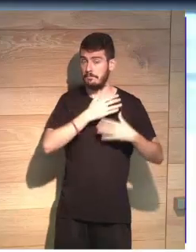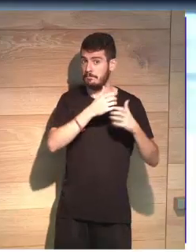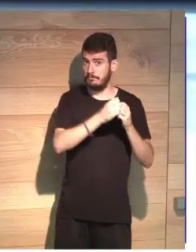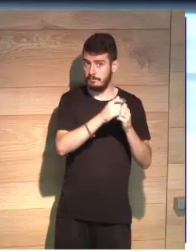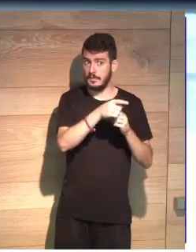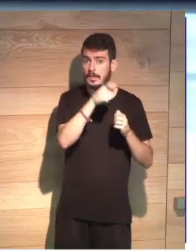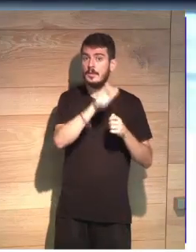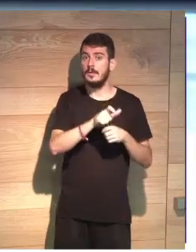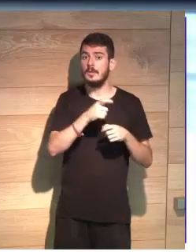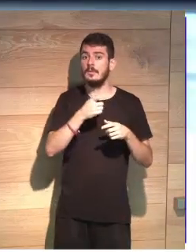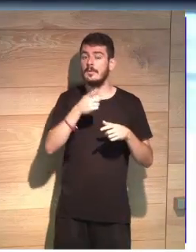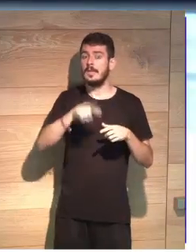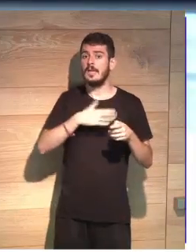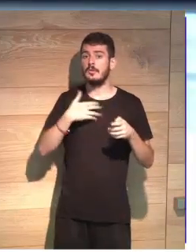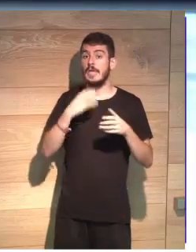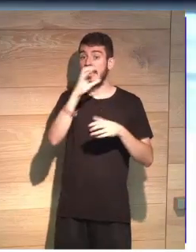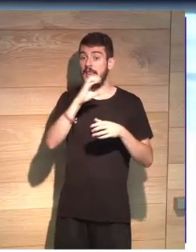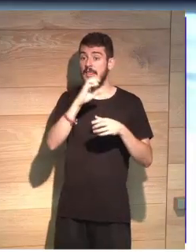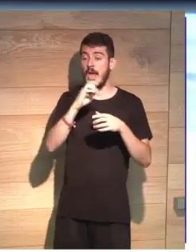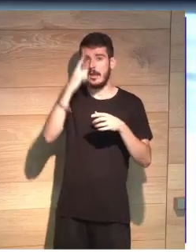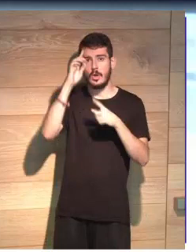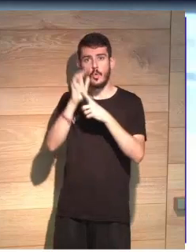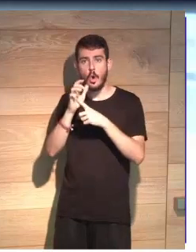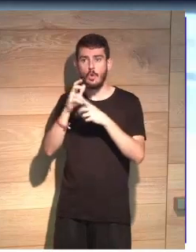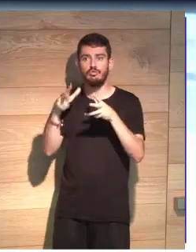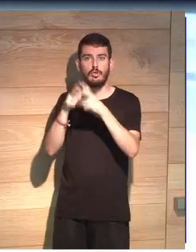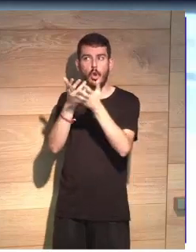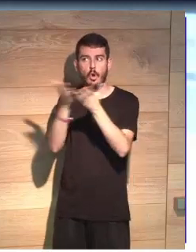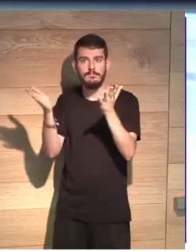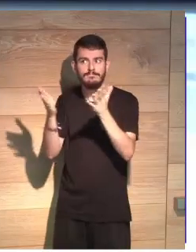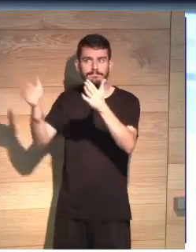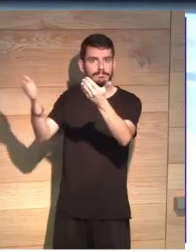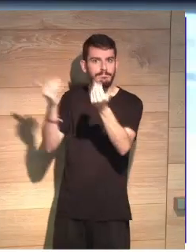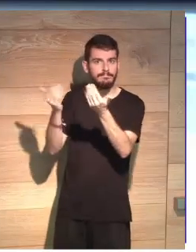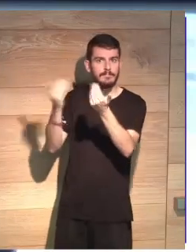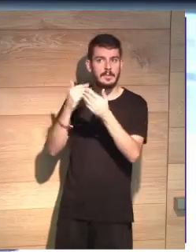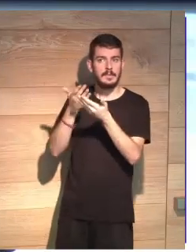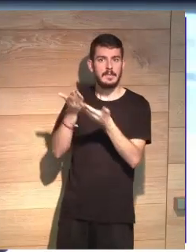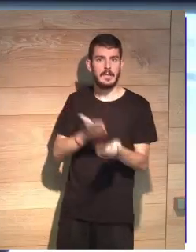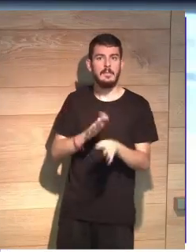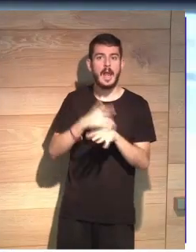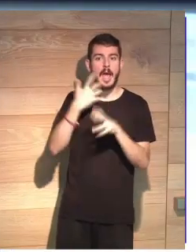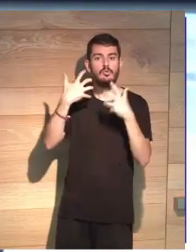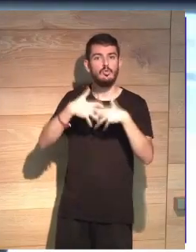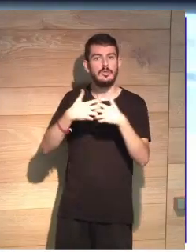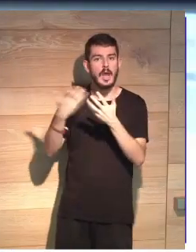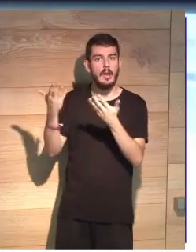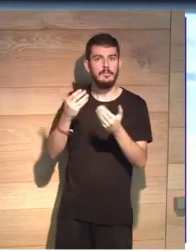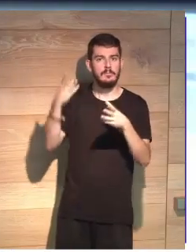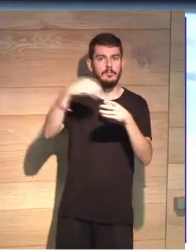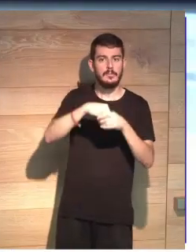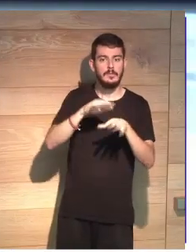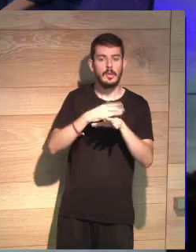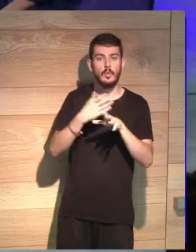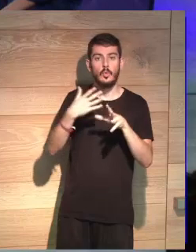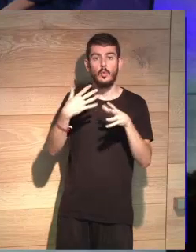also to open a new space for science, for neurologists, for sociologists who can